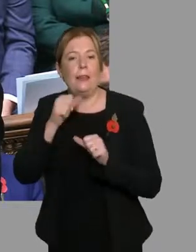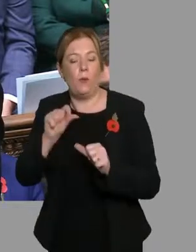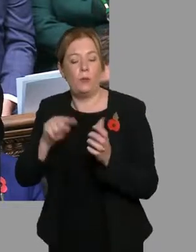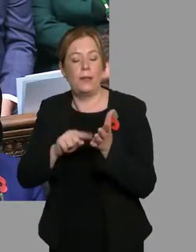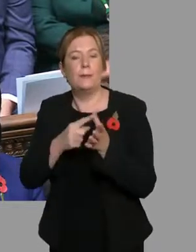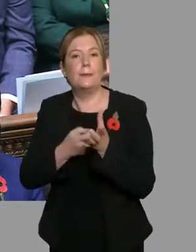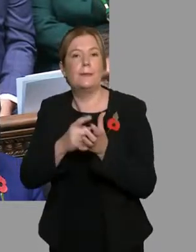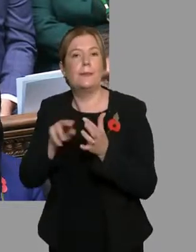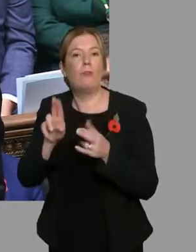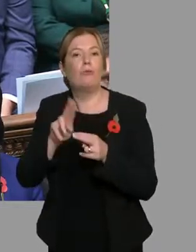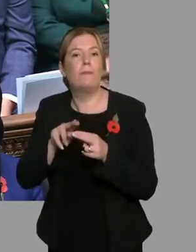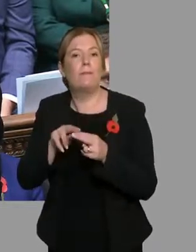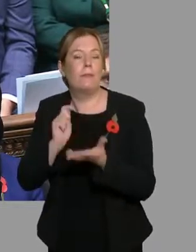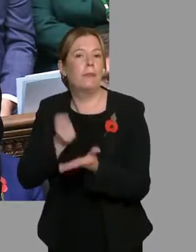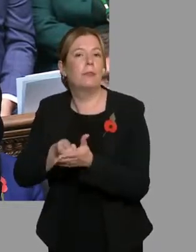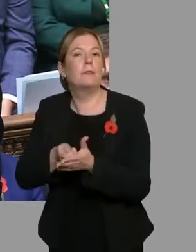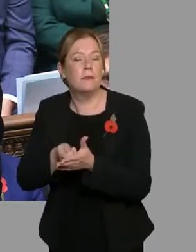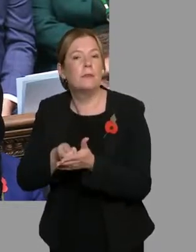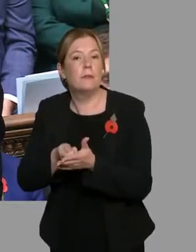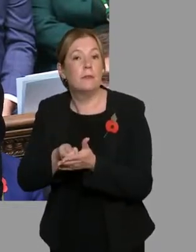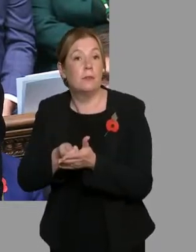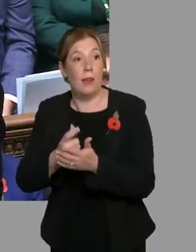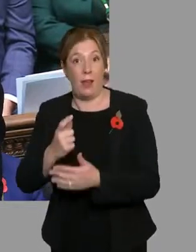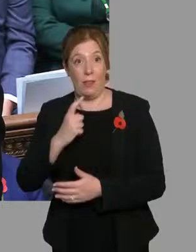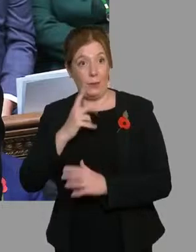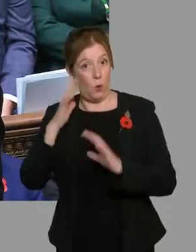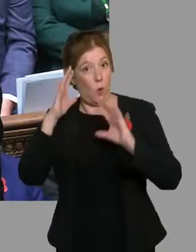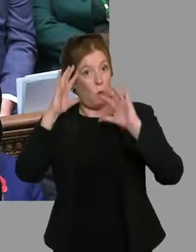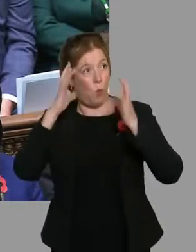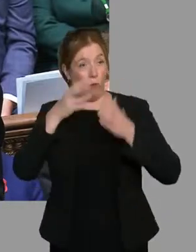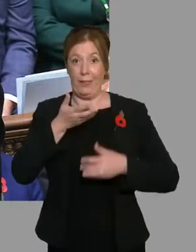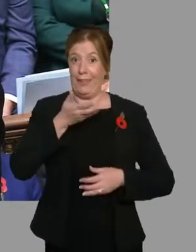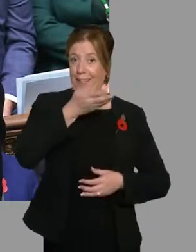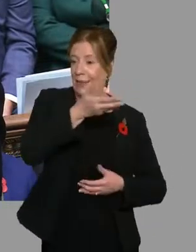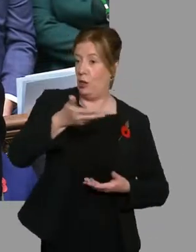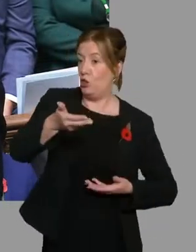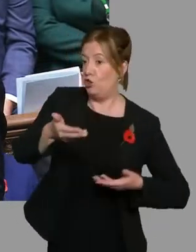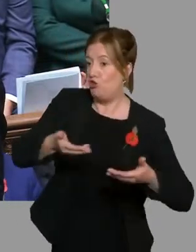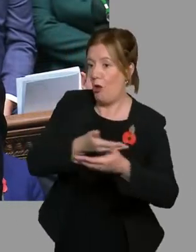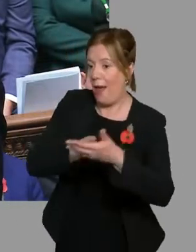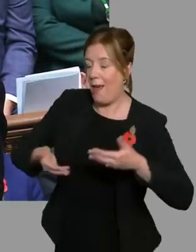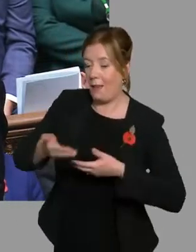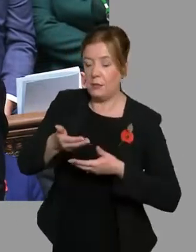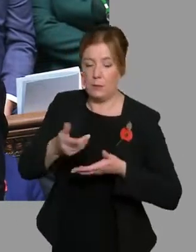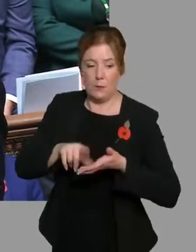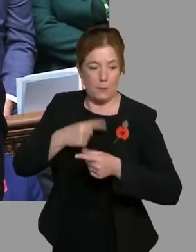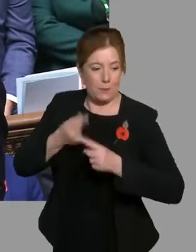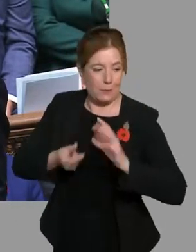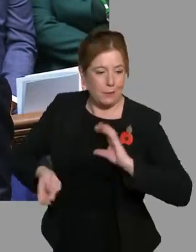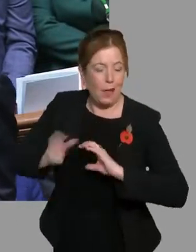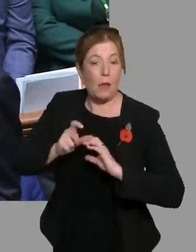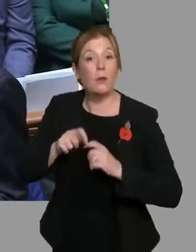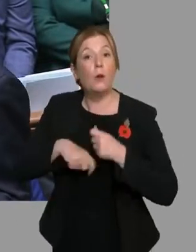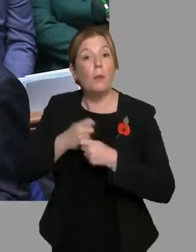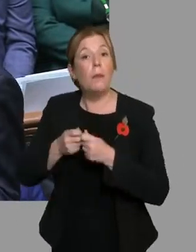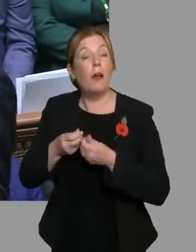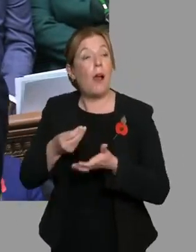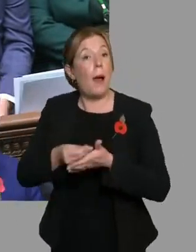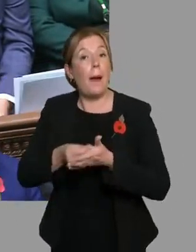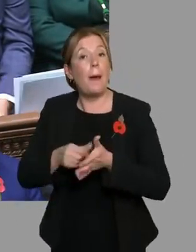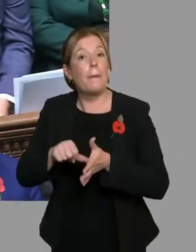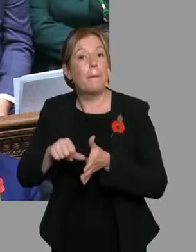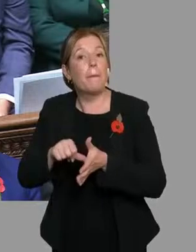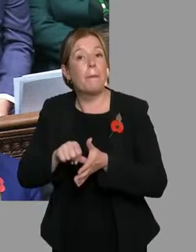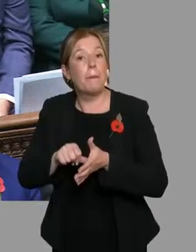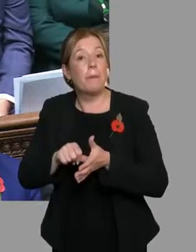and tariff will damage our economy, damage businesses, and hit the cost of living here in the UK.